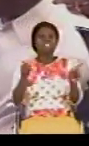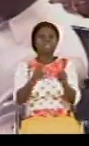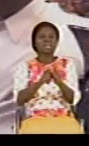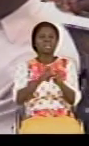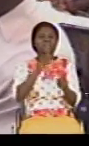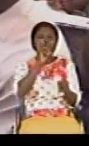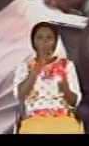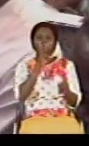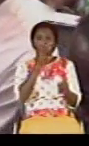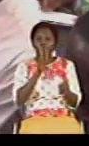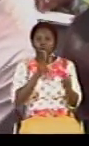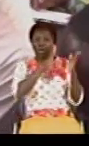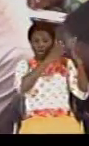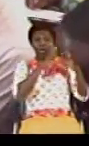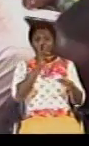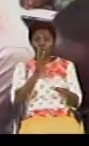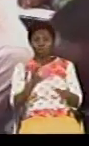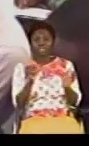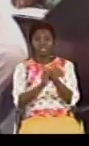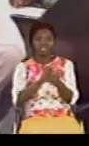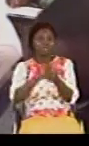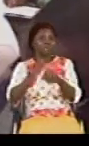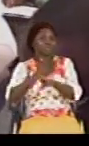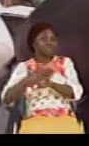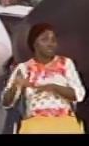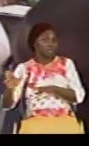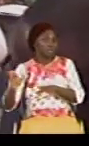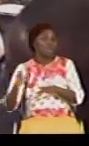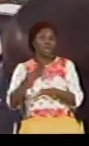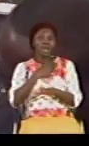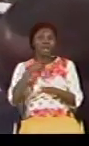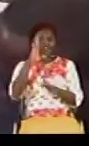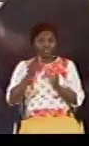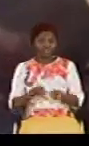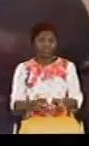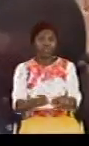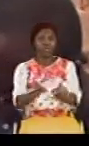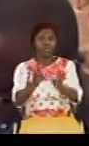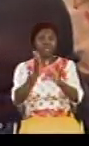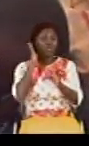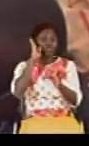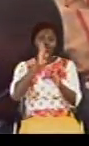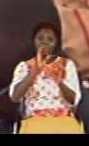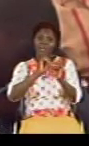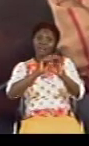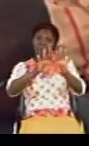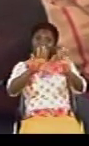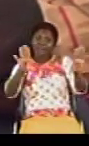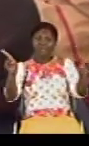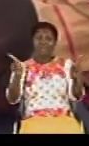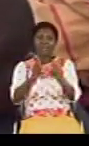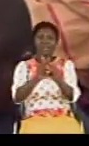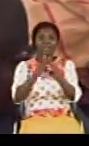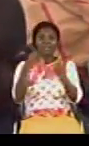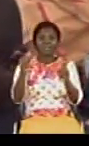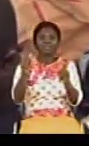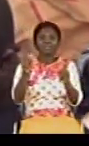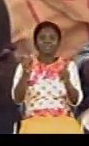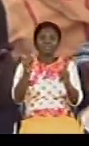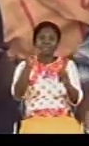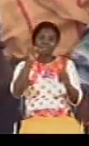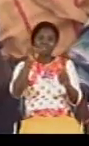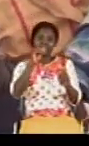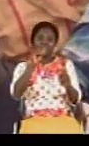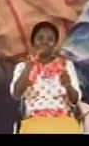Thine age shall be clearer than the noonday. Thou shalt shine forth, and thou